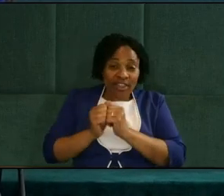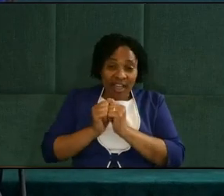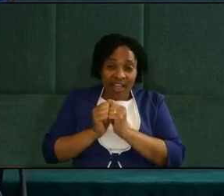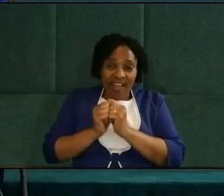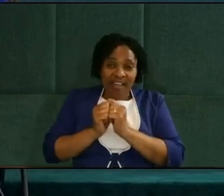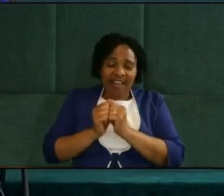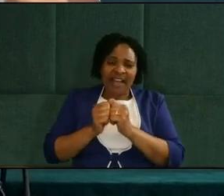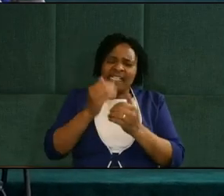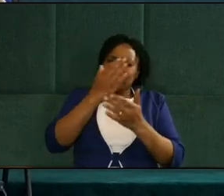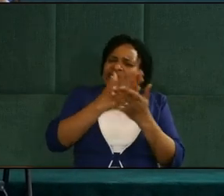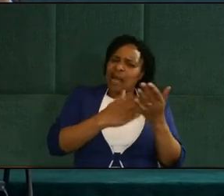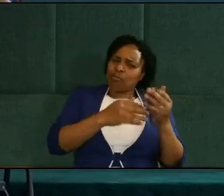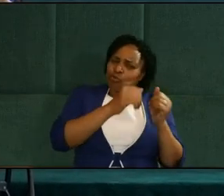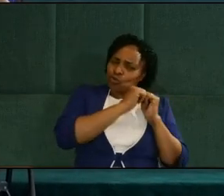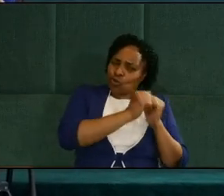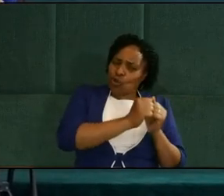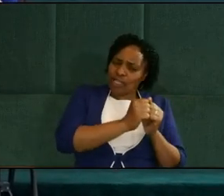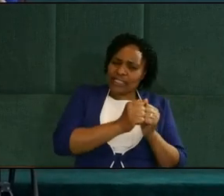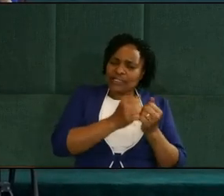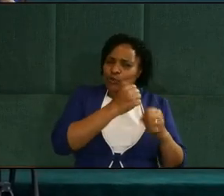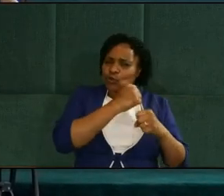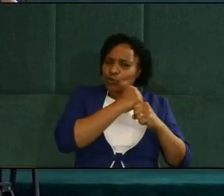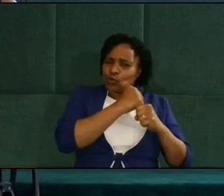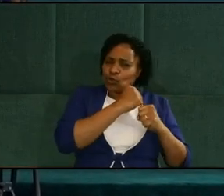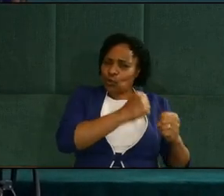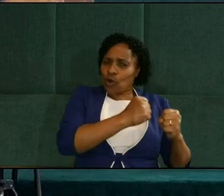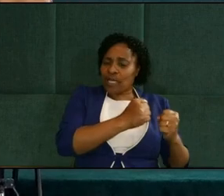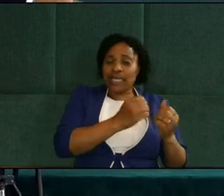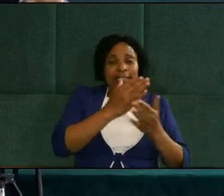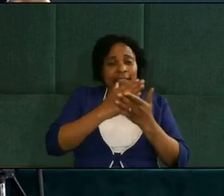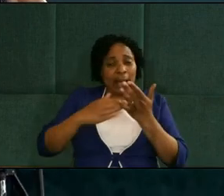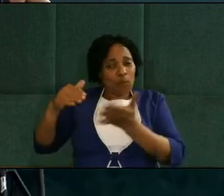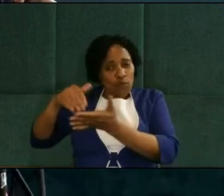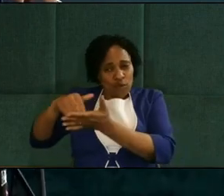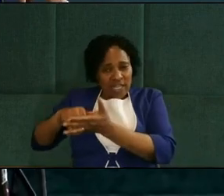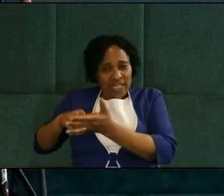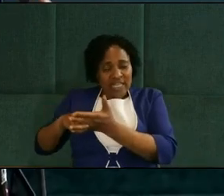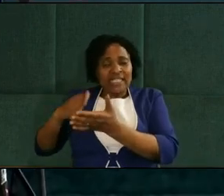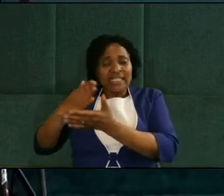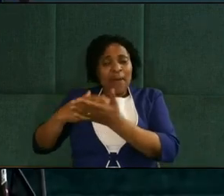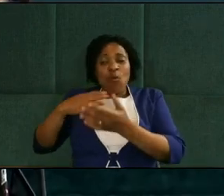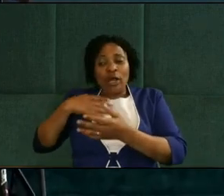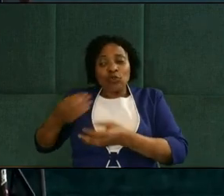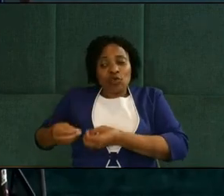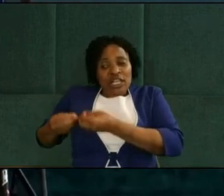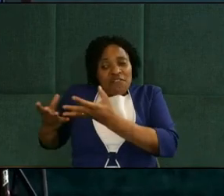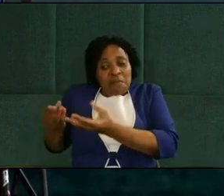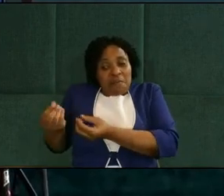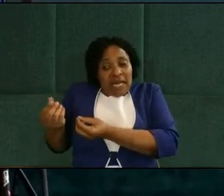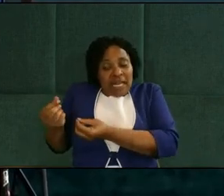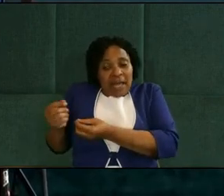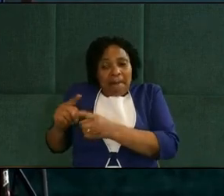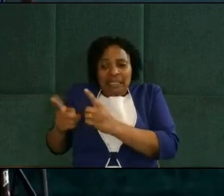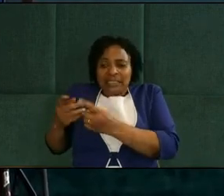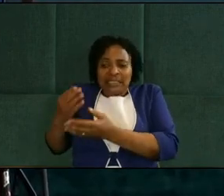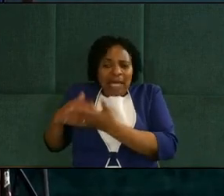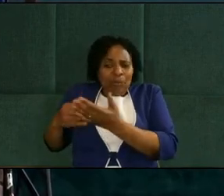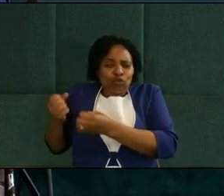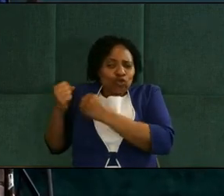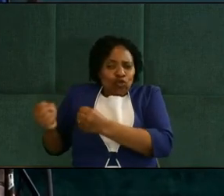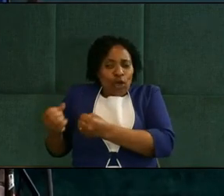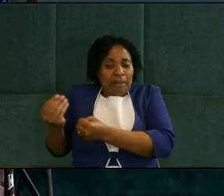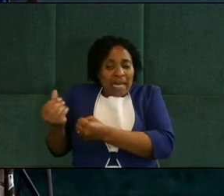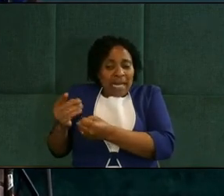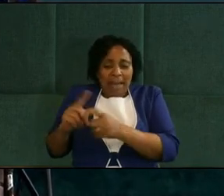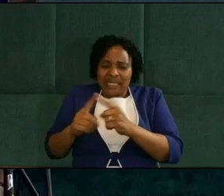Because some are strong and some are weak. Some don't want to give up their currency and some want strong currency.